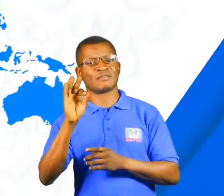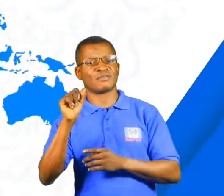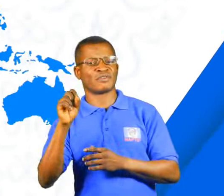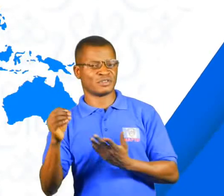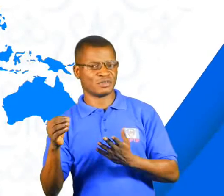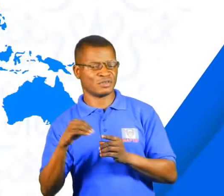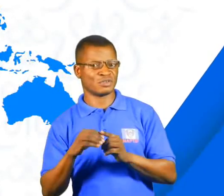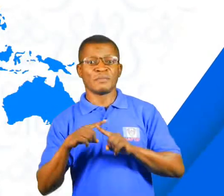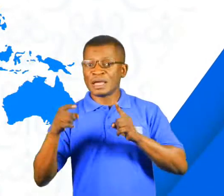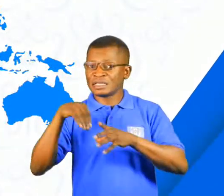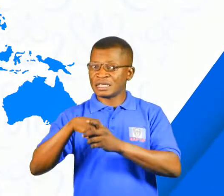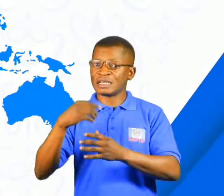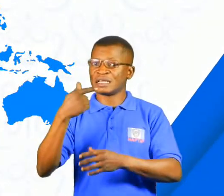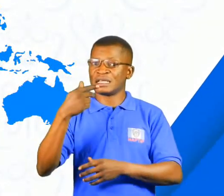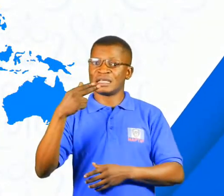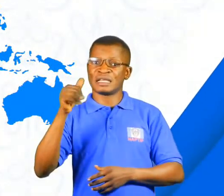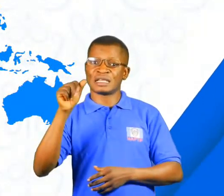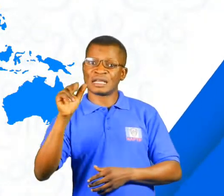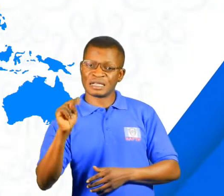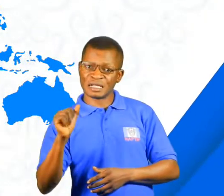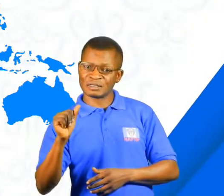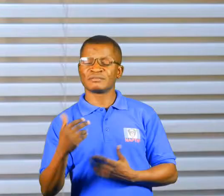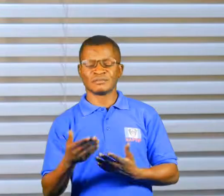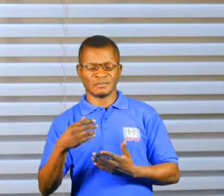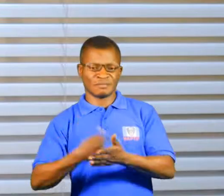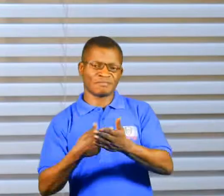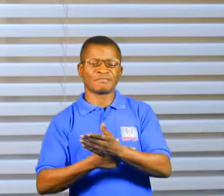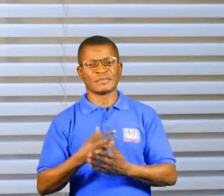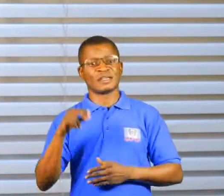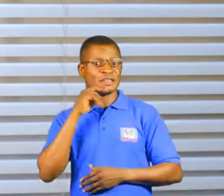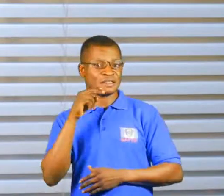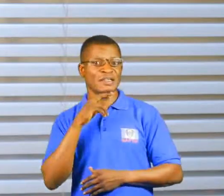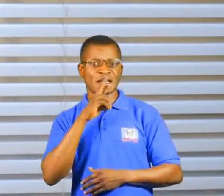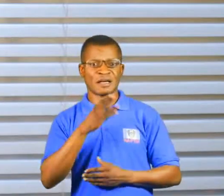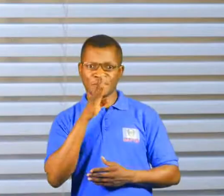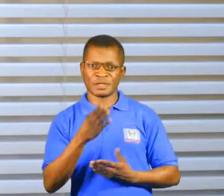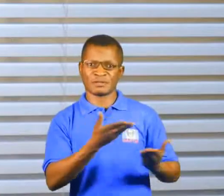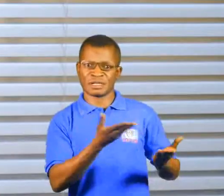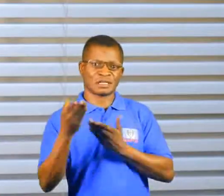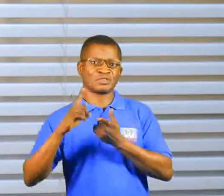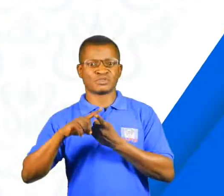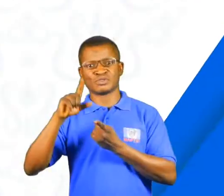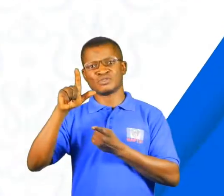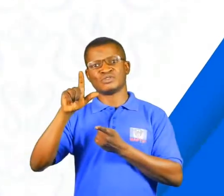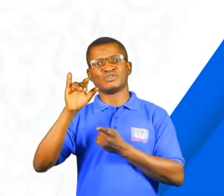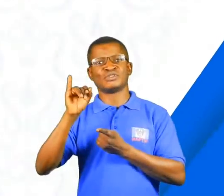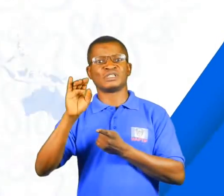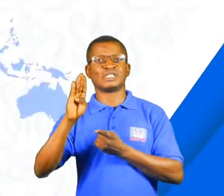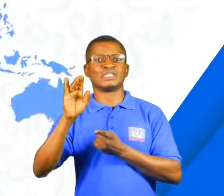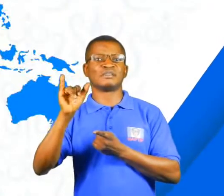then for Ghana, what we have noticed sexual exploitation, Nigerians are also trafficked